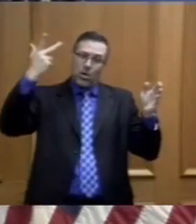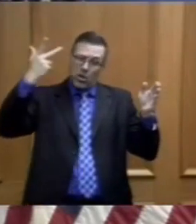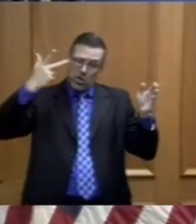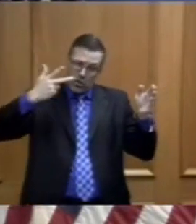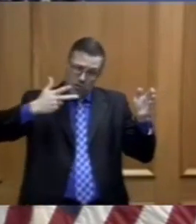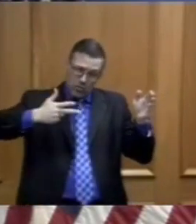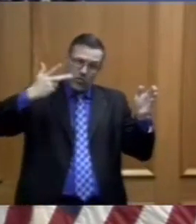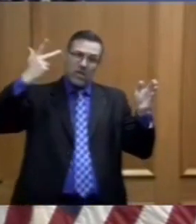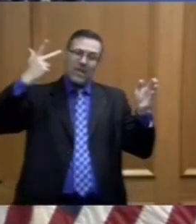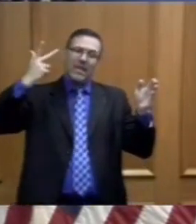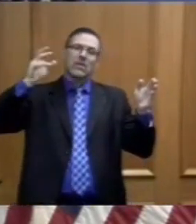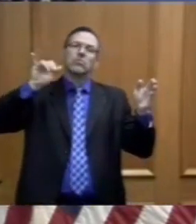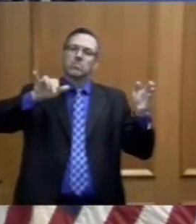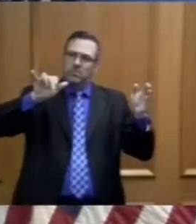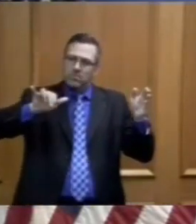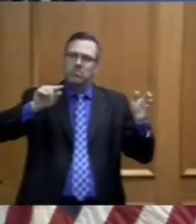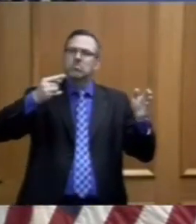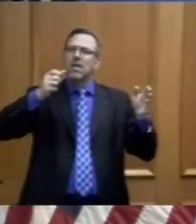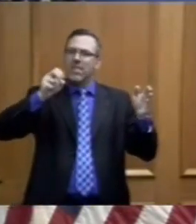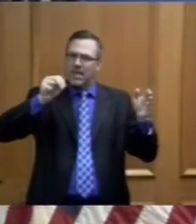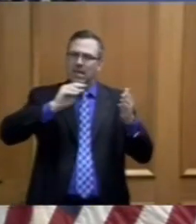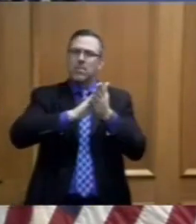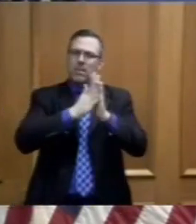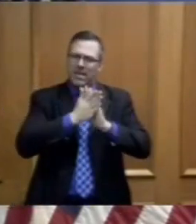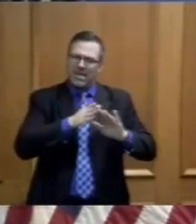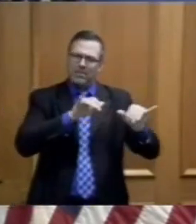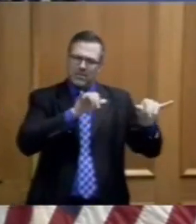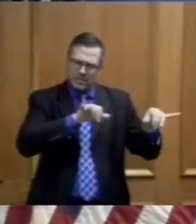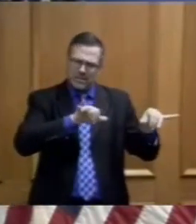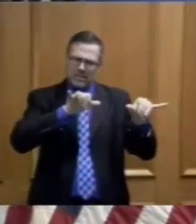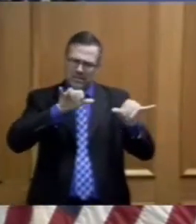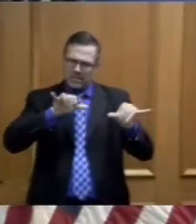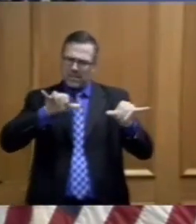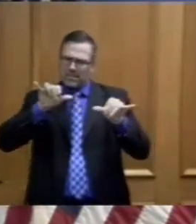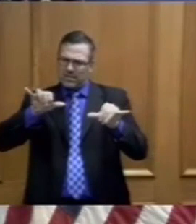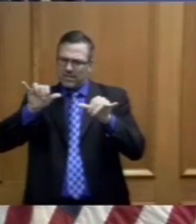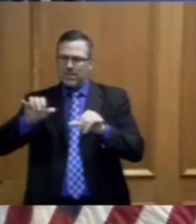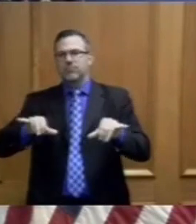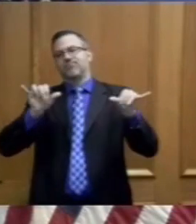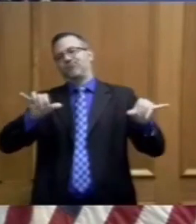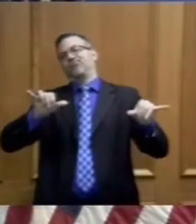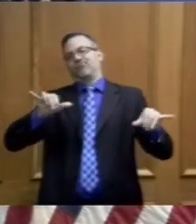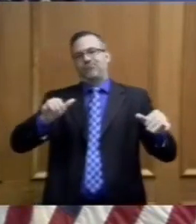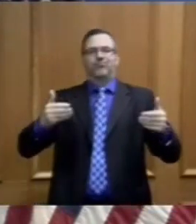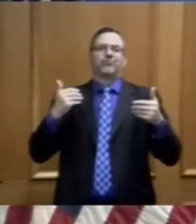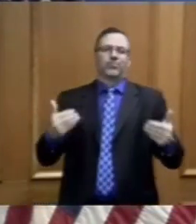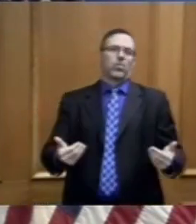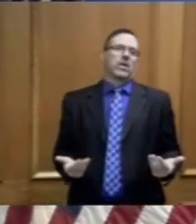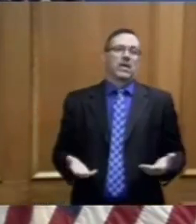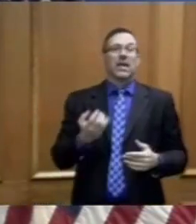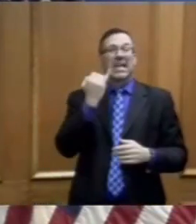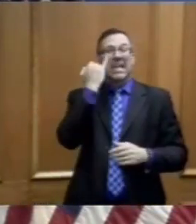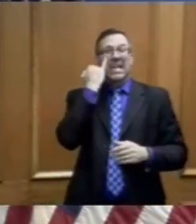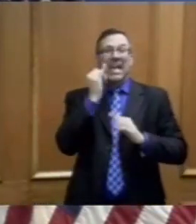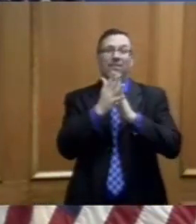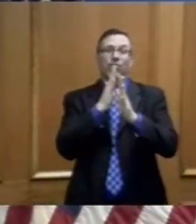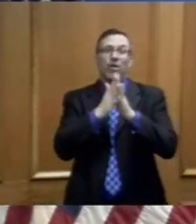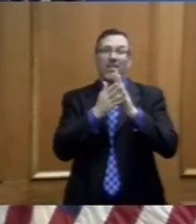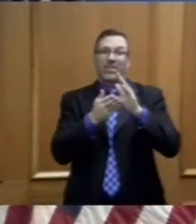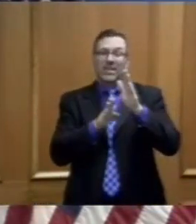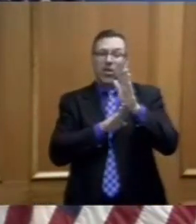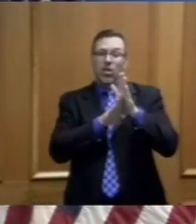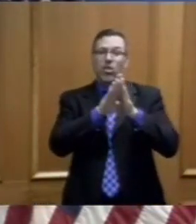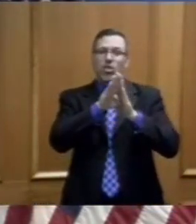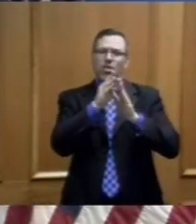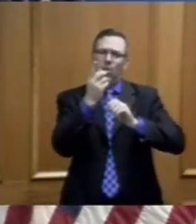the information. So 1 or 2 days of traffic flow, in our view, wasn't enough to